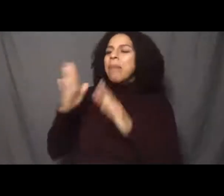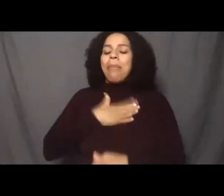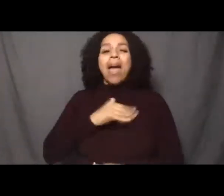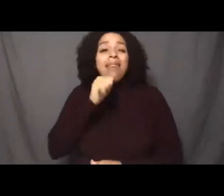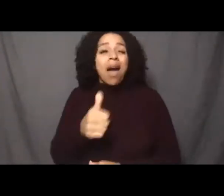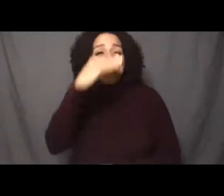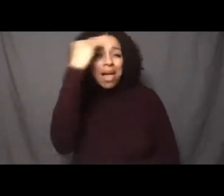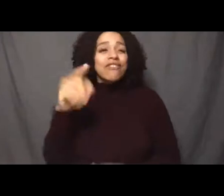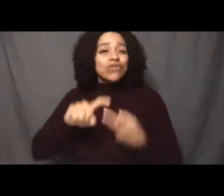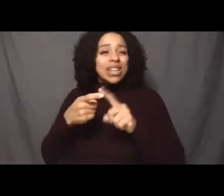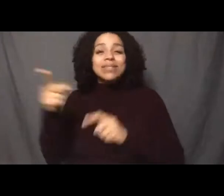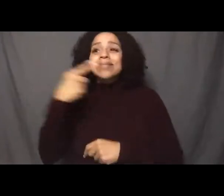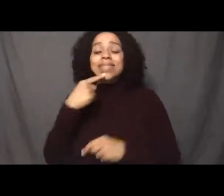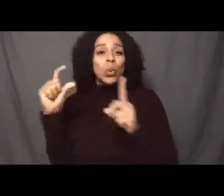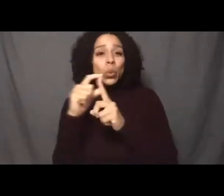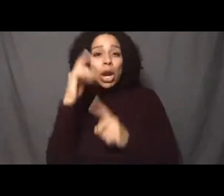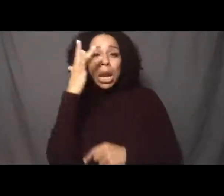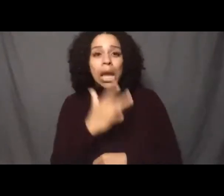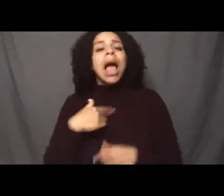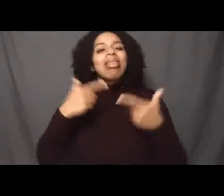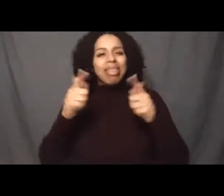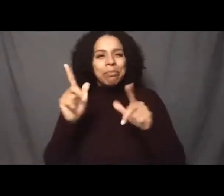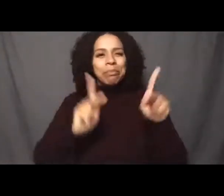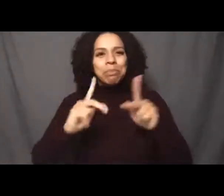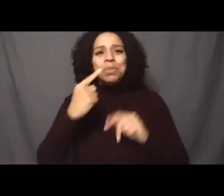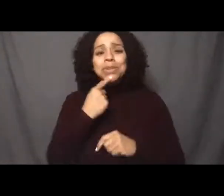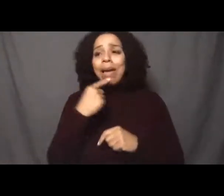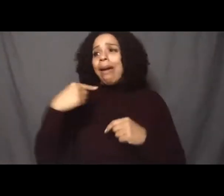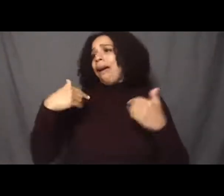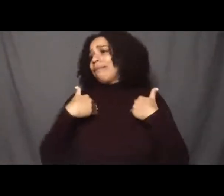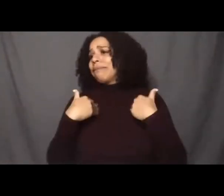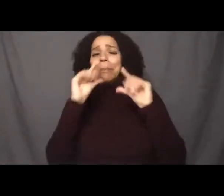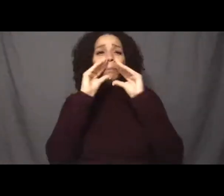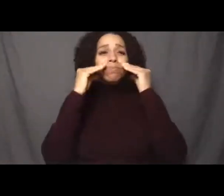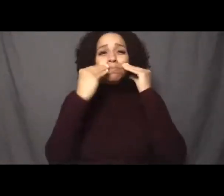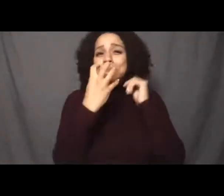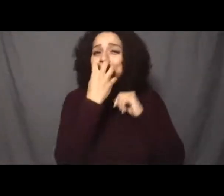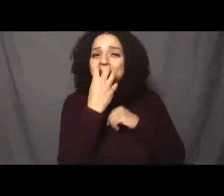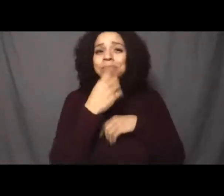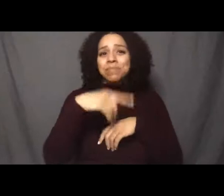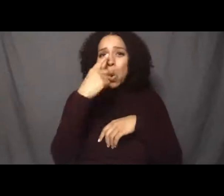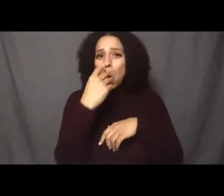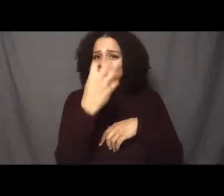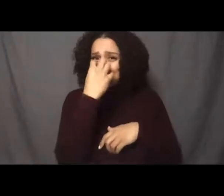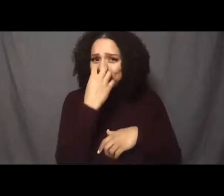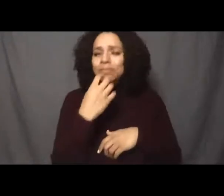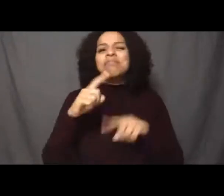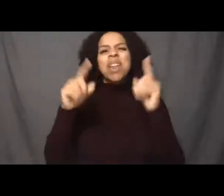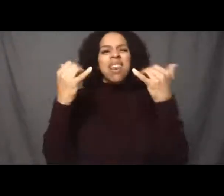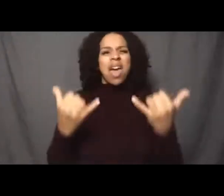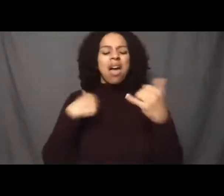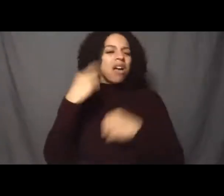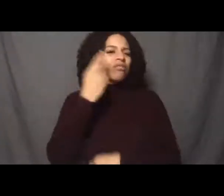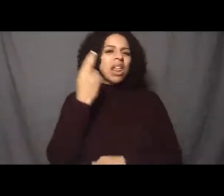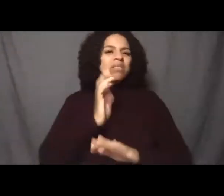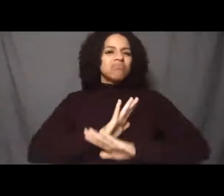where I let people say I have big lips and big nose. I had that moment to be ignorant, but now I've realized I